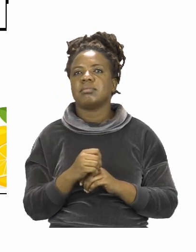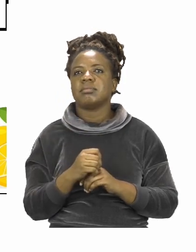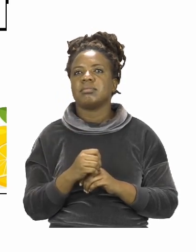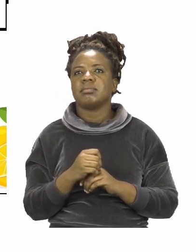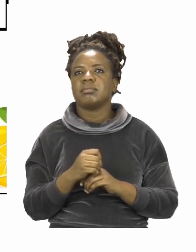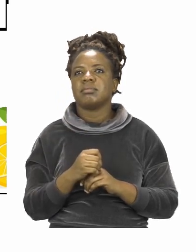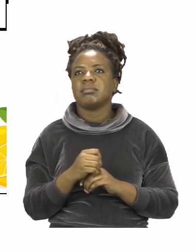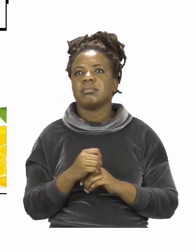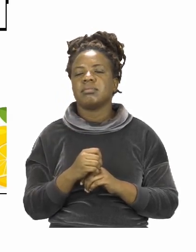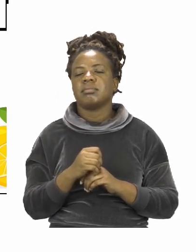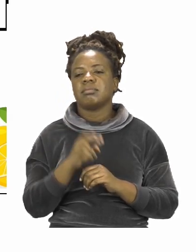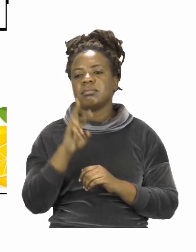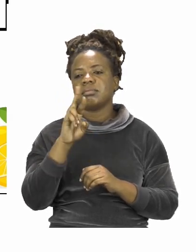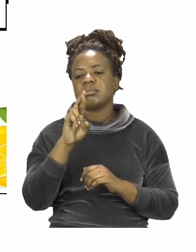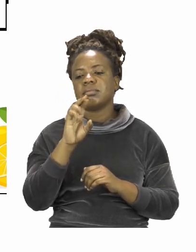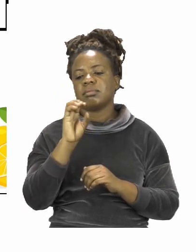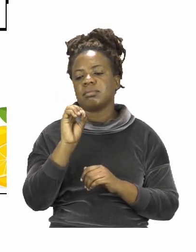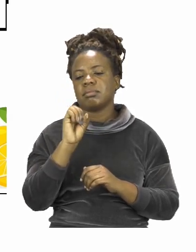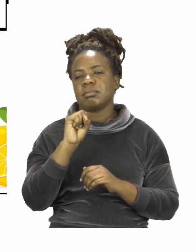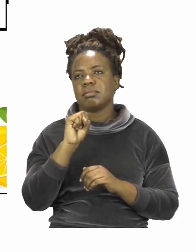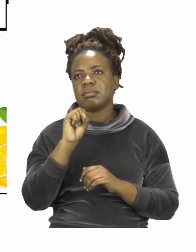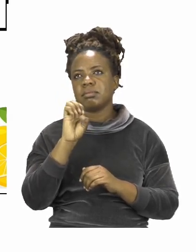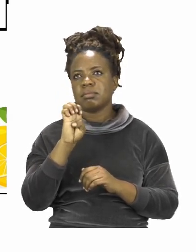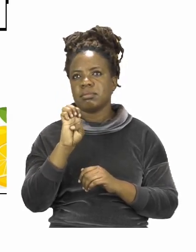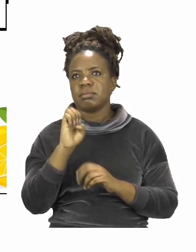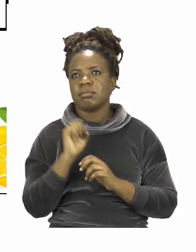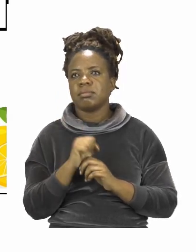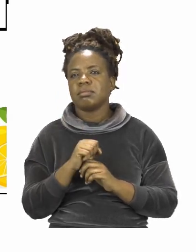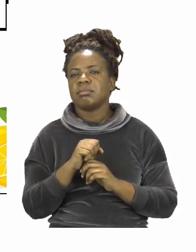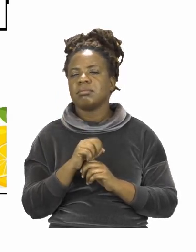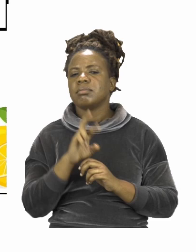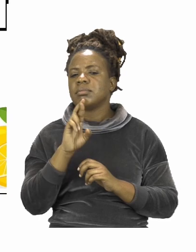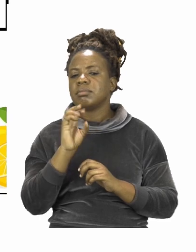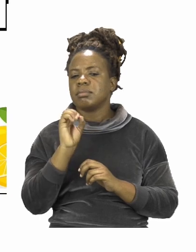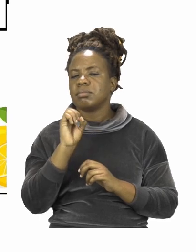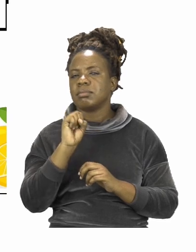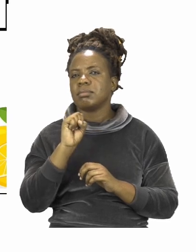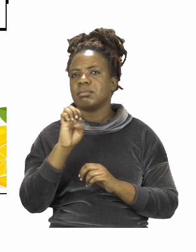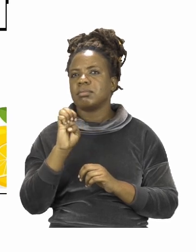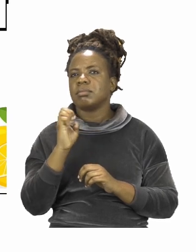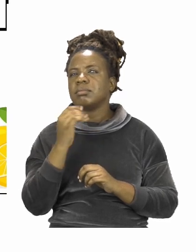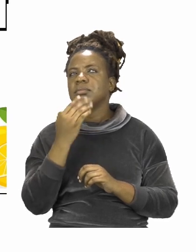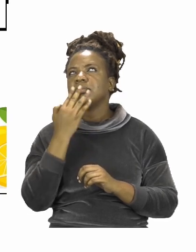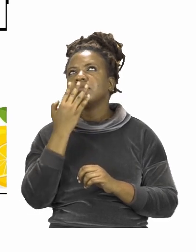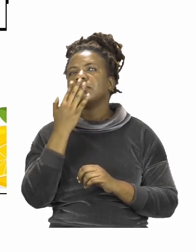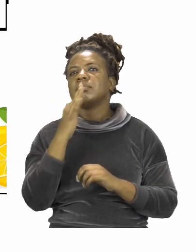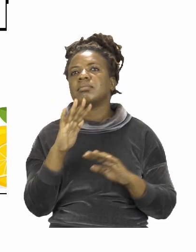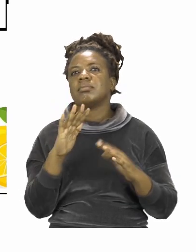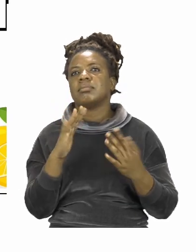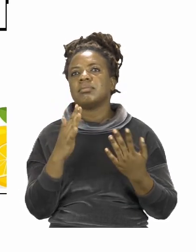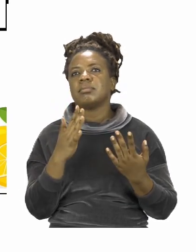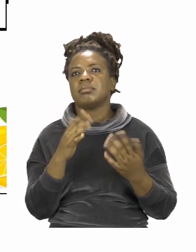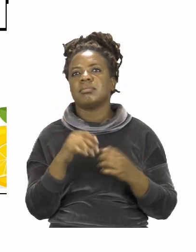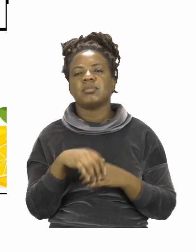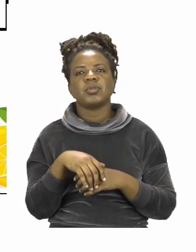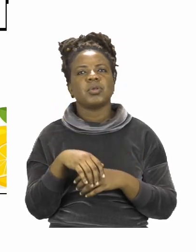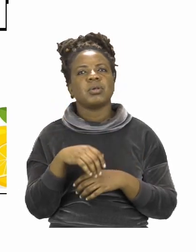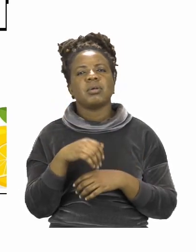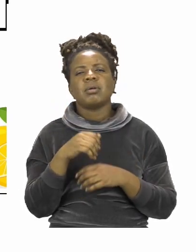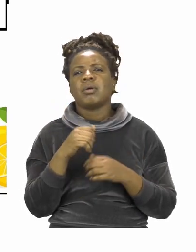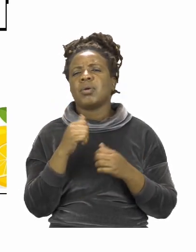a rose. How does a rose smell? Does it smell A,